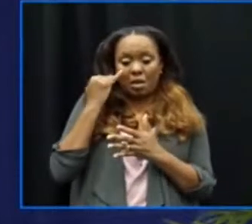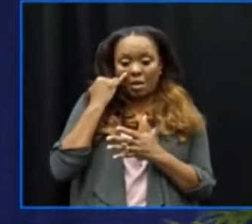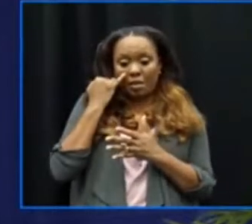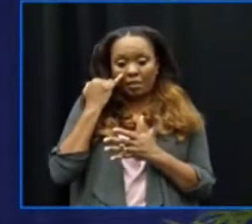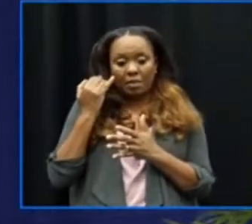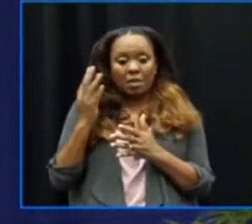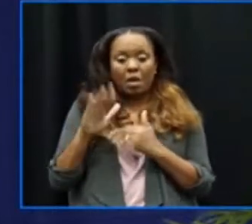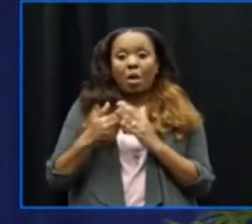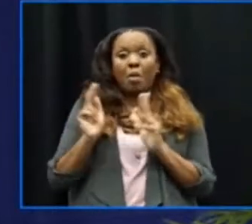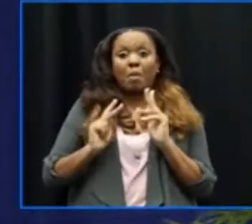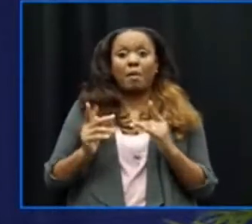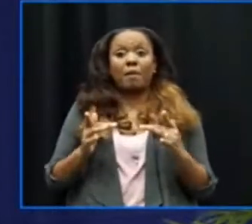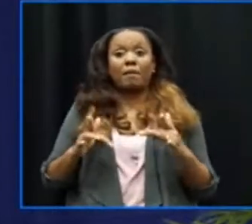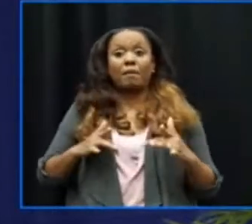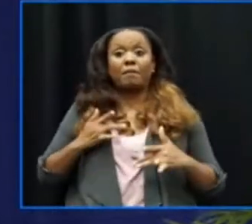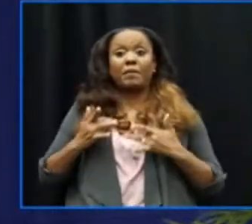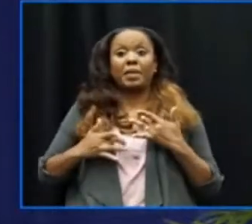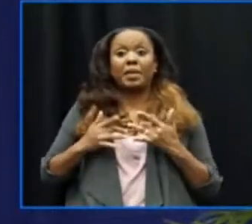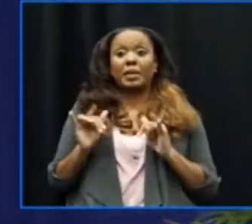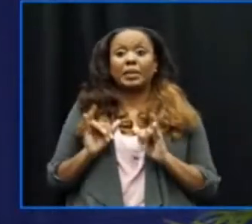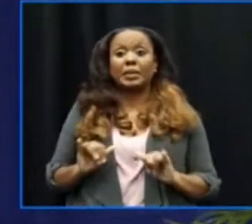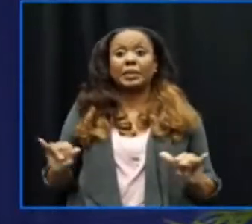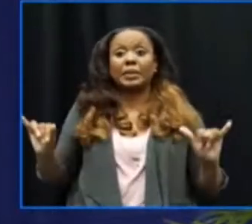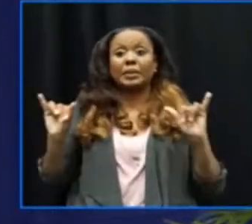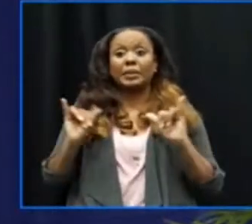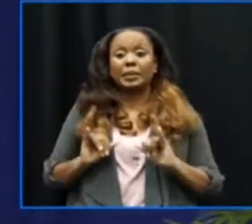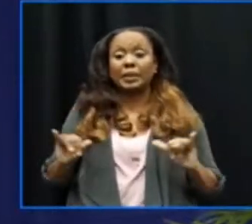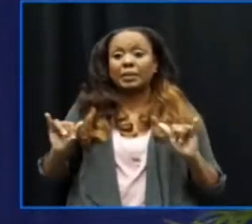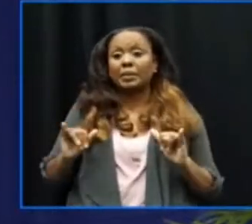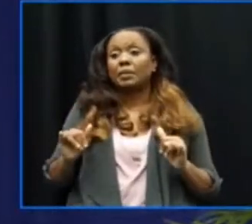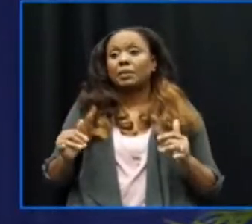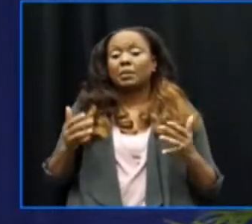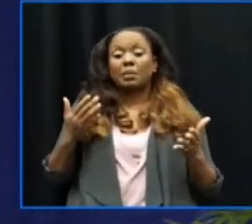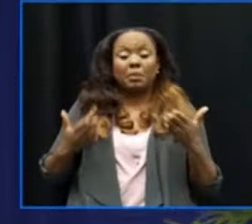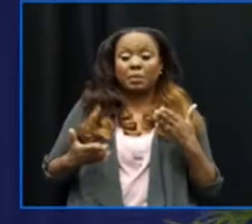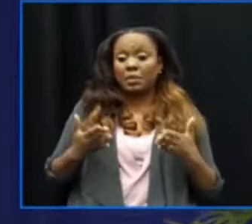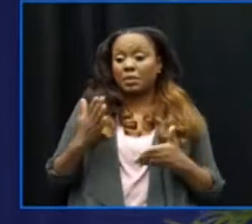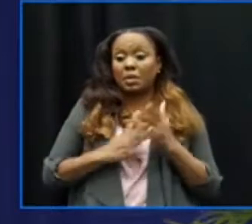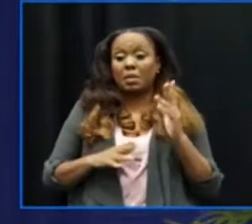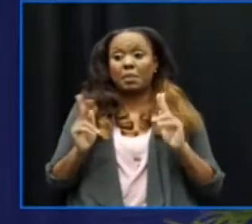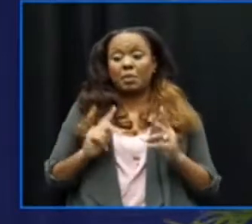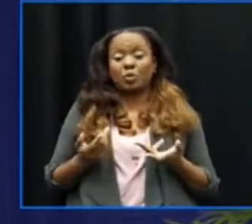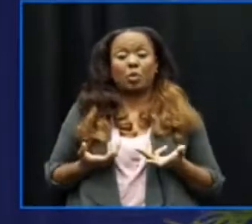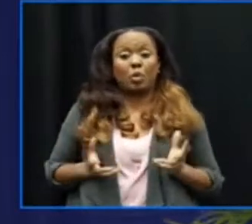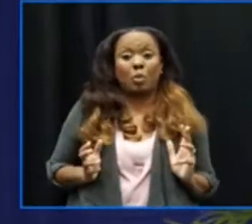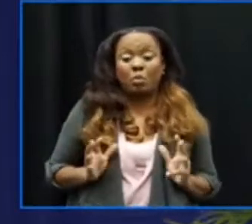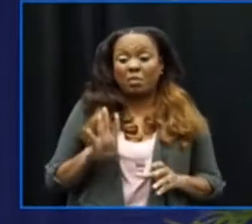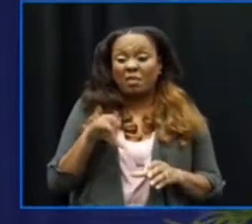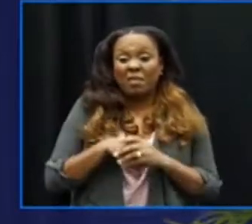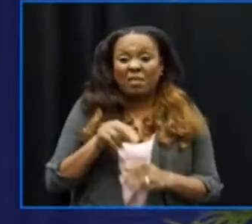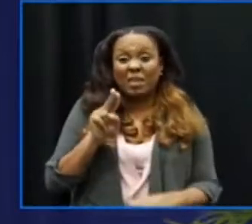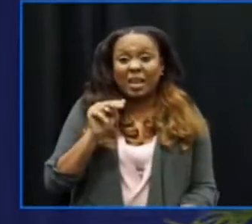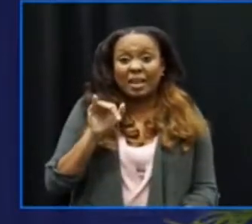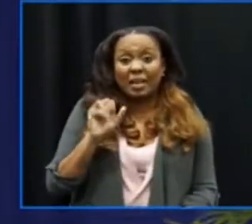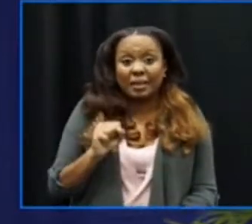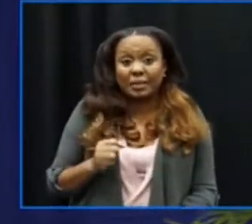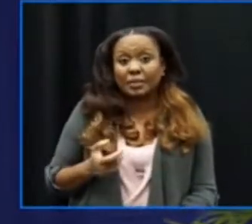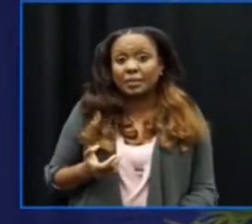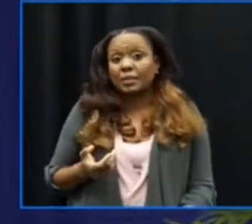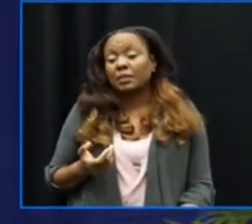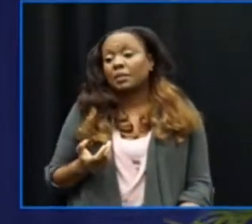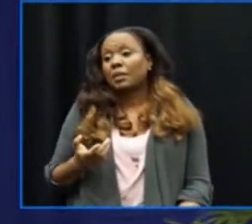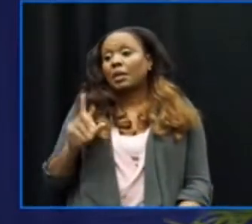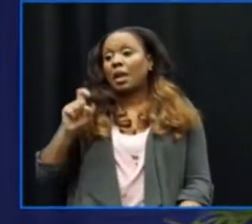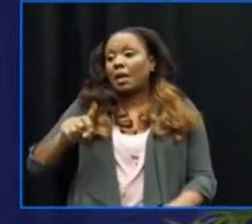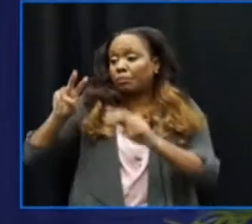look to introduce opt-outs and optionalities. The reality is we have to really